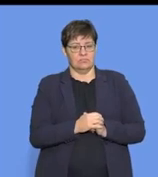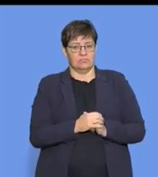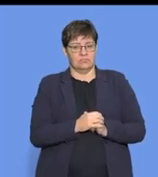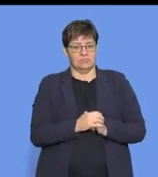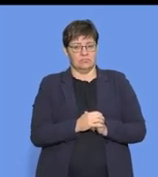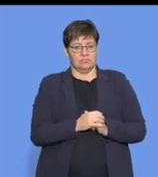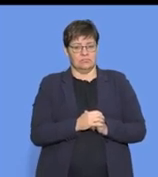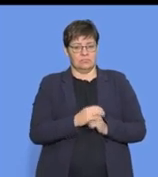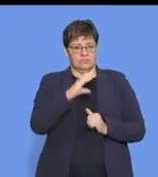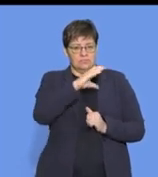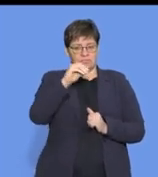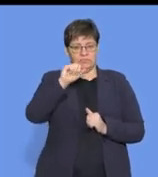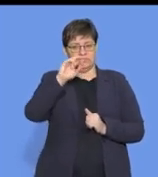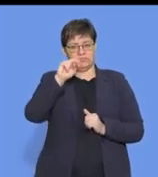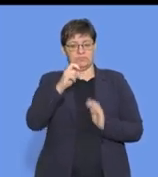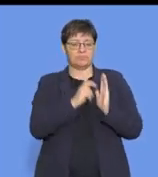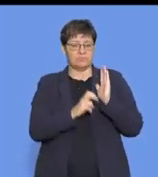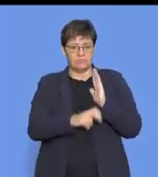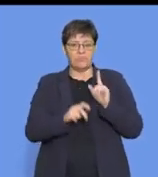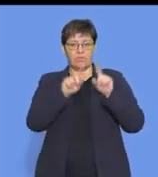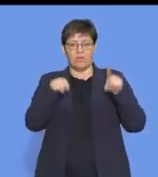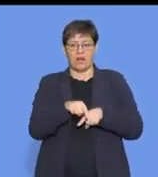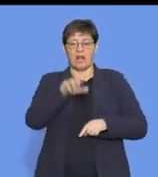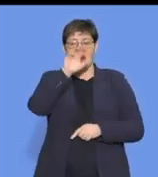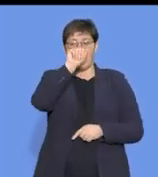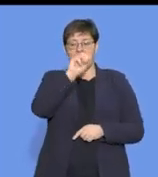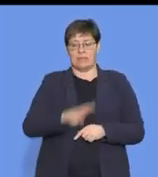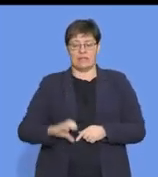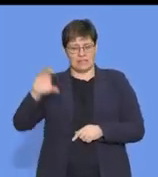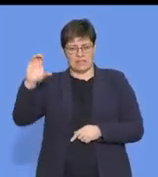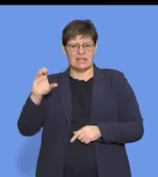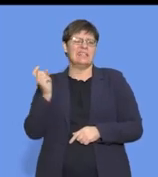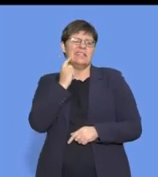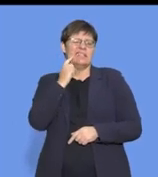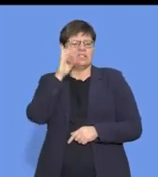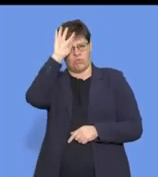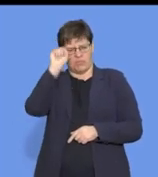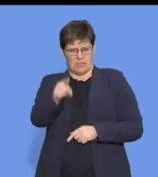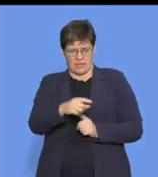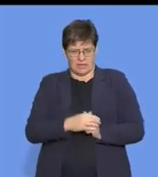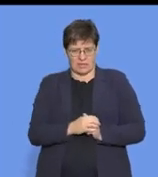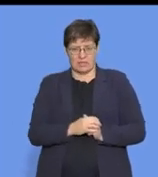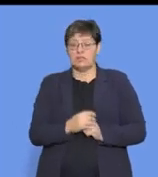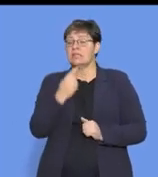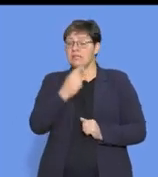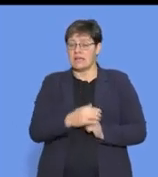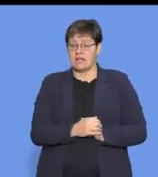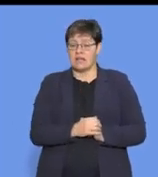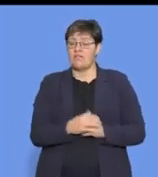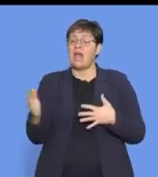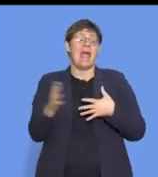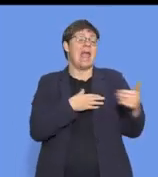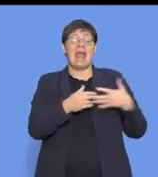The cosine rule for any triangle ABC is pretty simple even to memorize. It states that for